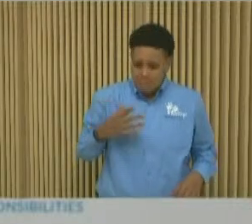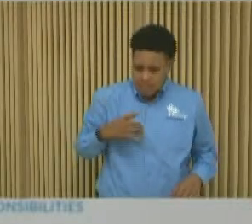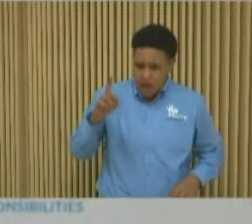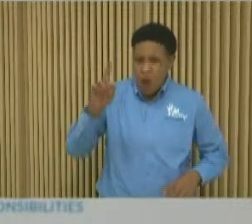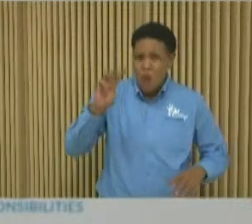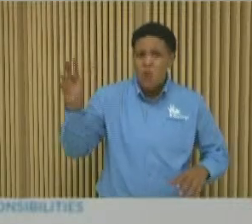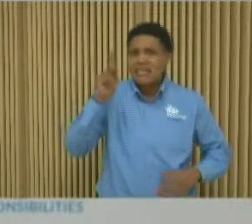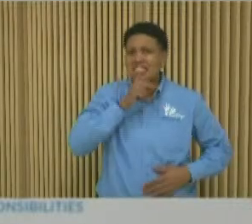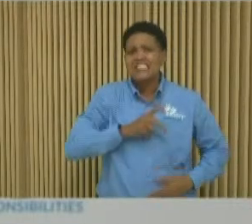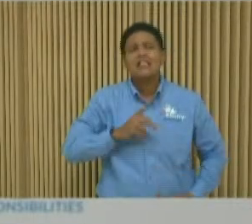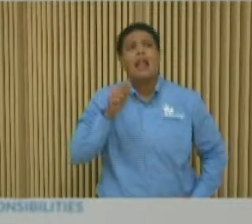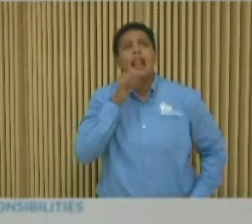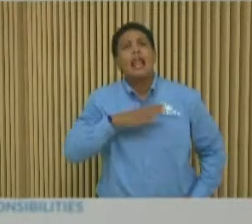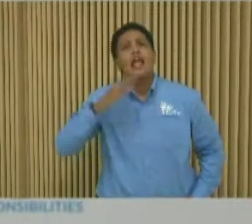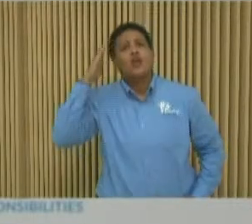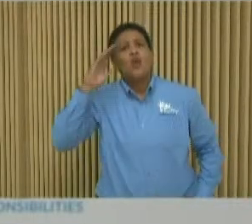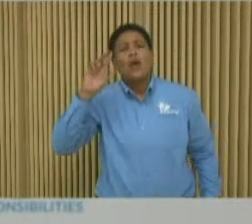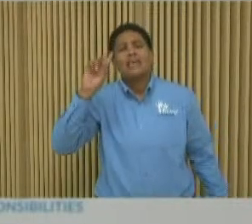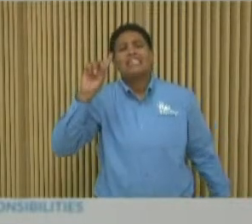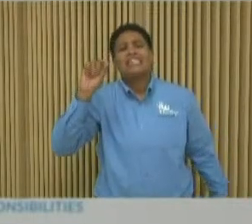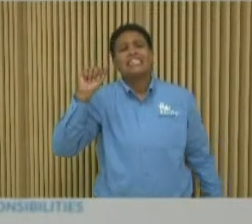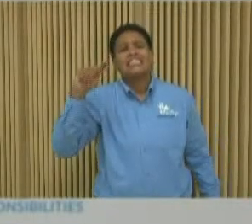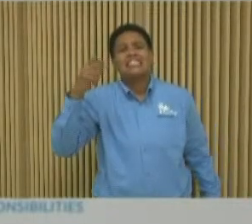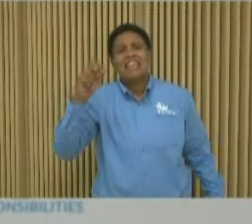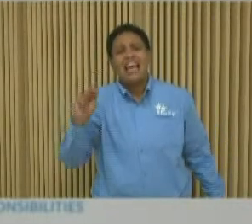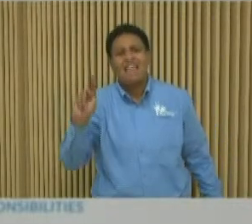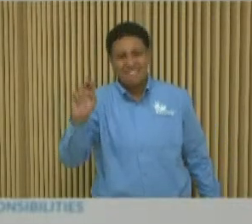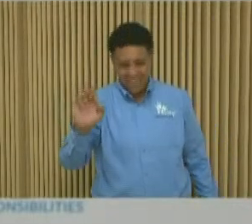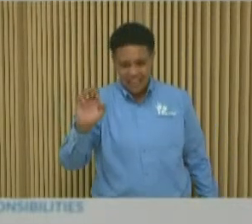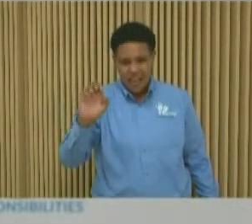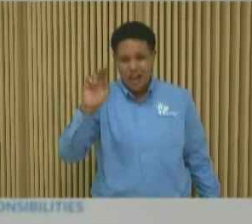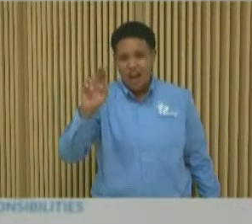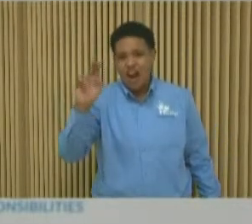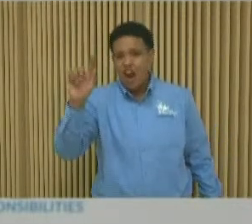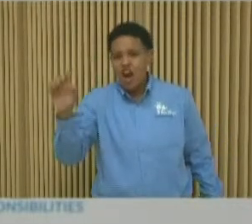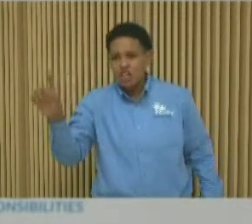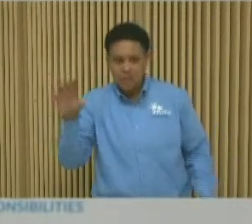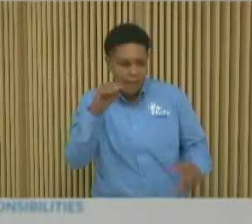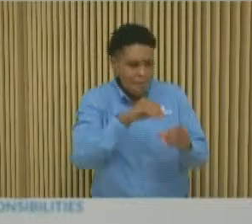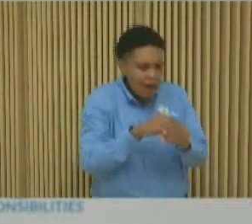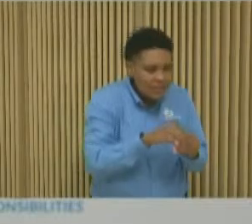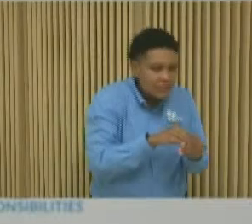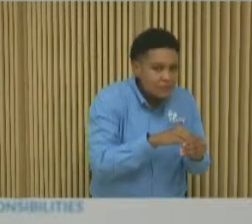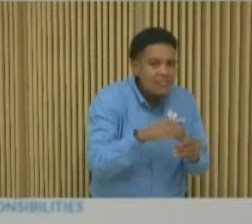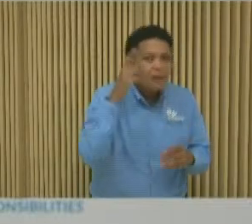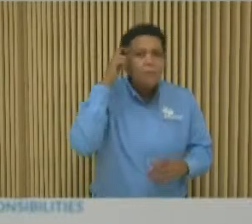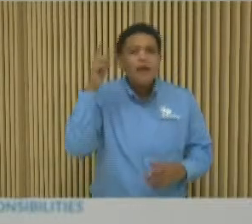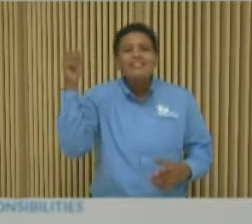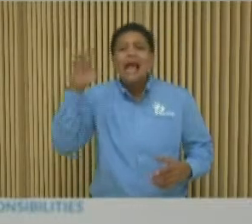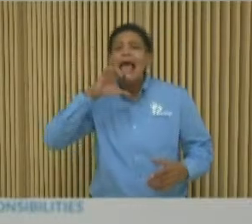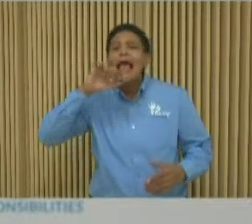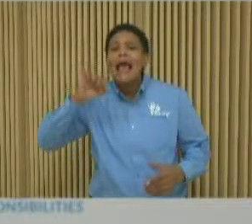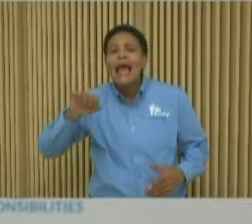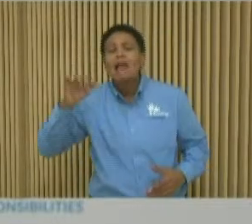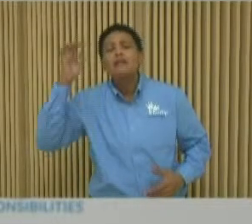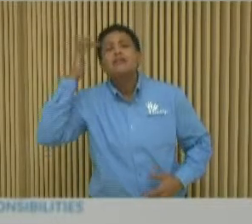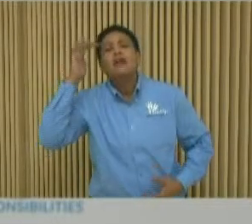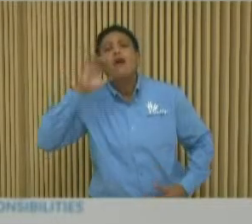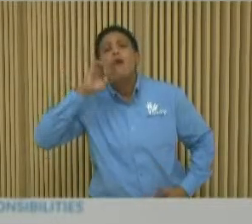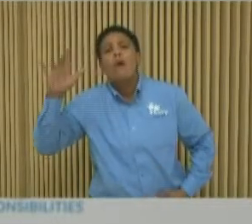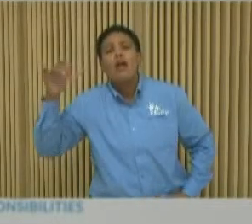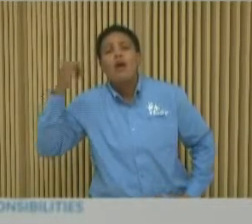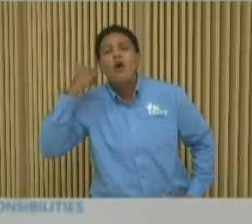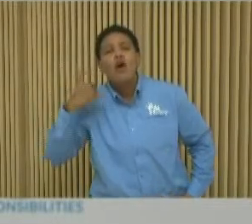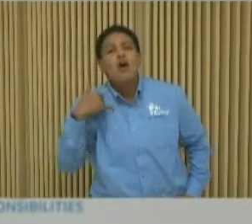as Daphne Hurge, she participated, and unfortunately, because of age, ill health, she called